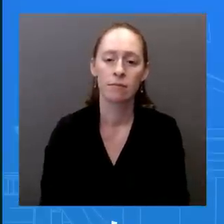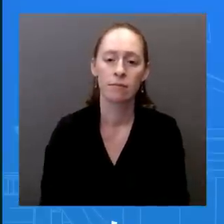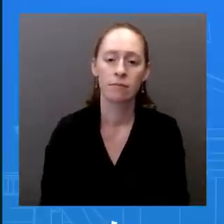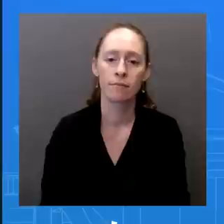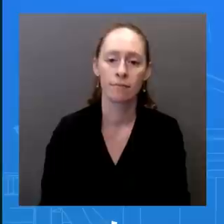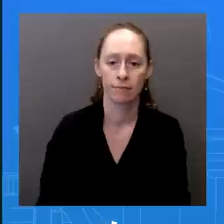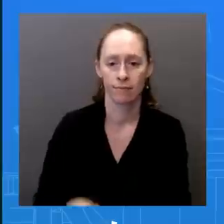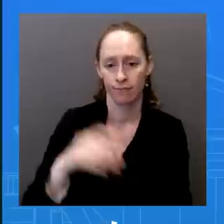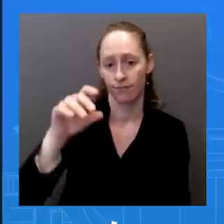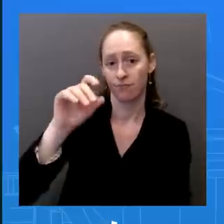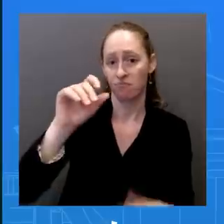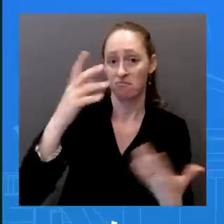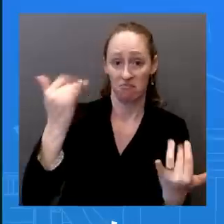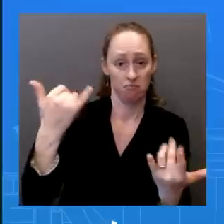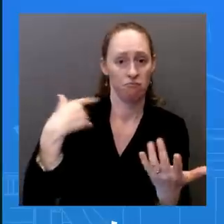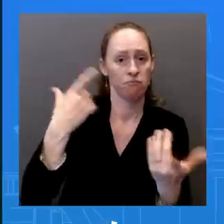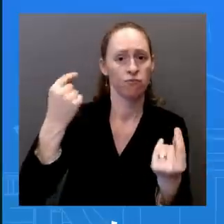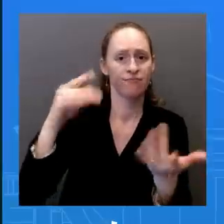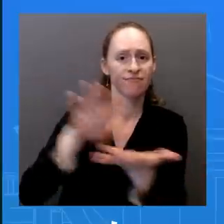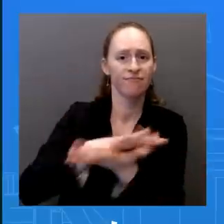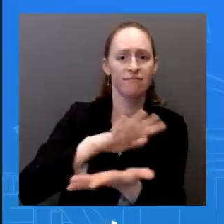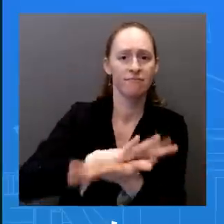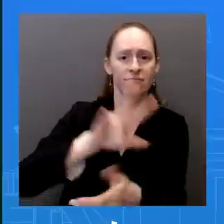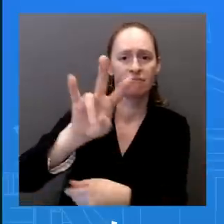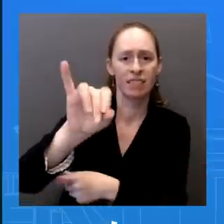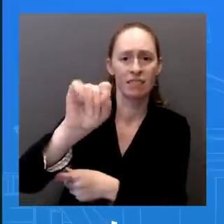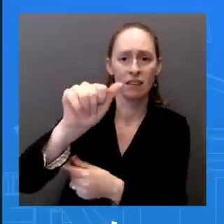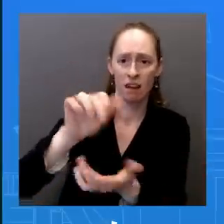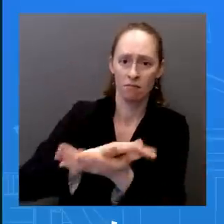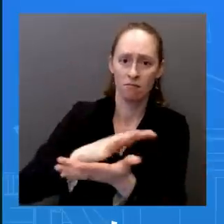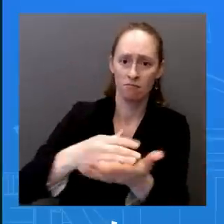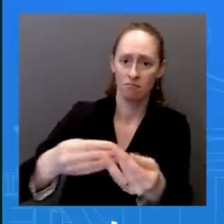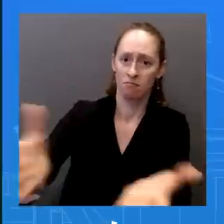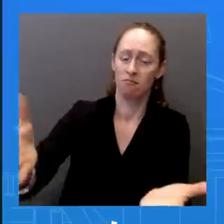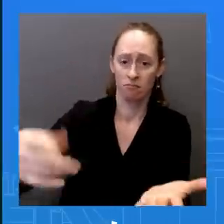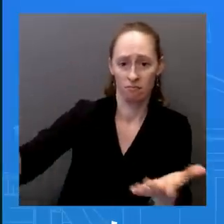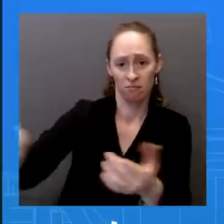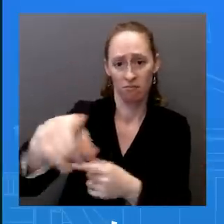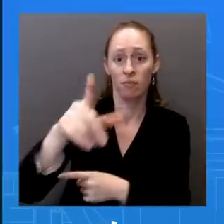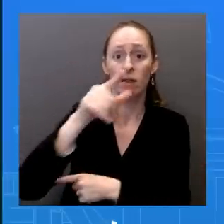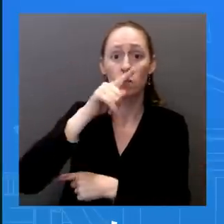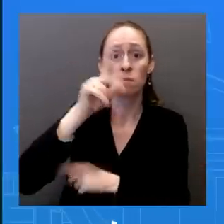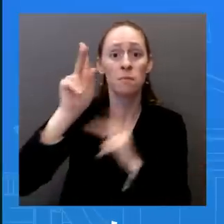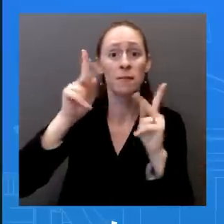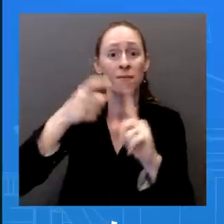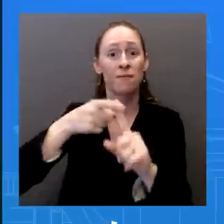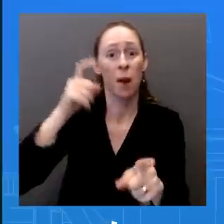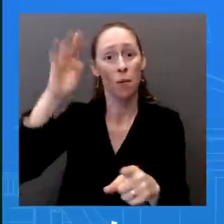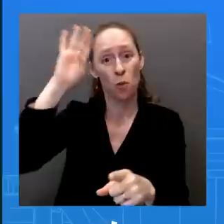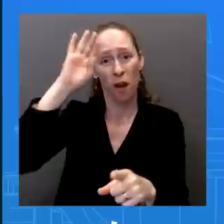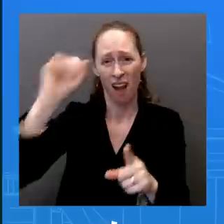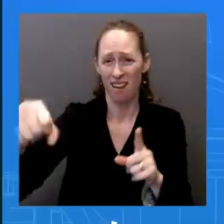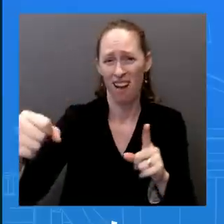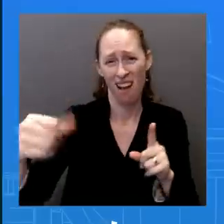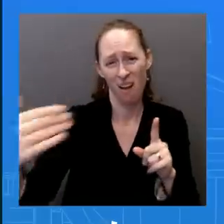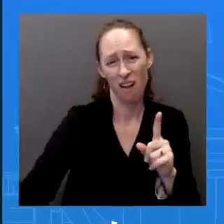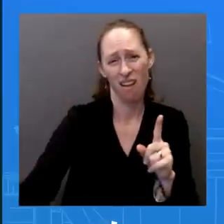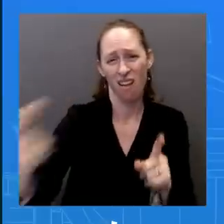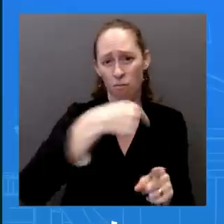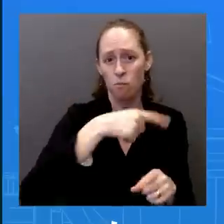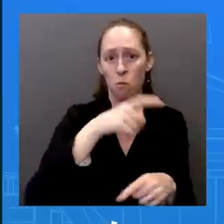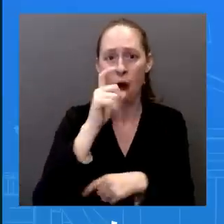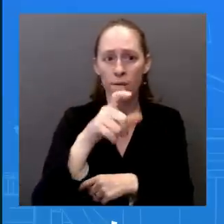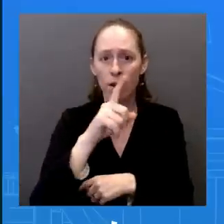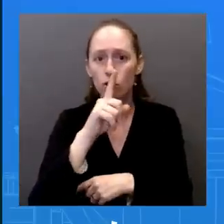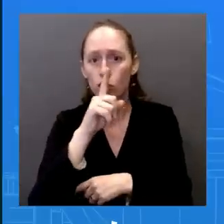come directly from Cuba to the United States and not make the harrowing journey. And we will continue to engage with them on the question of migration. I would make a